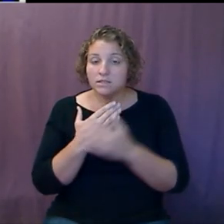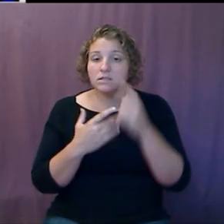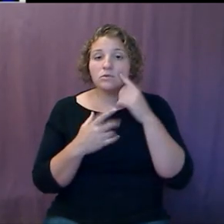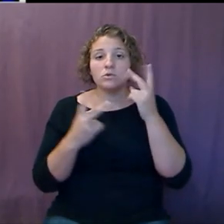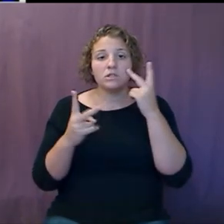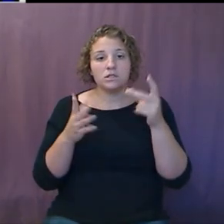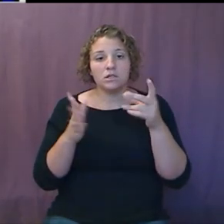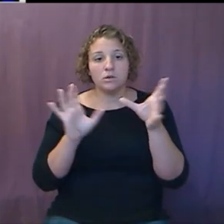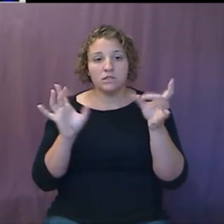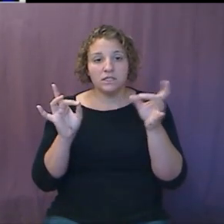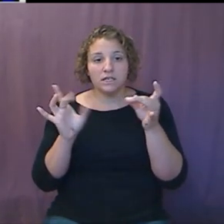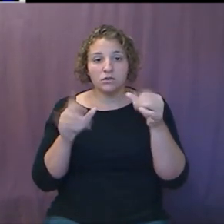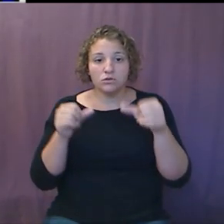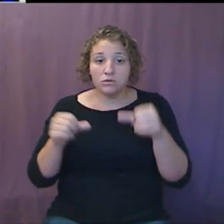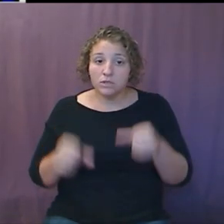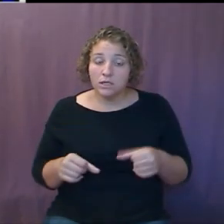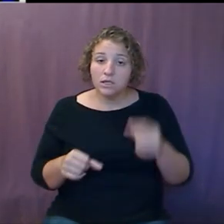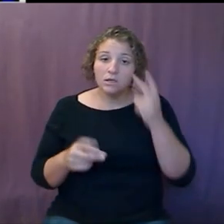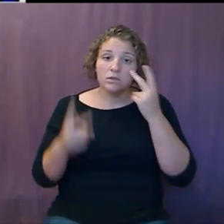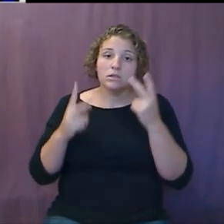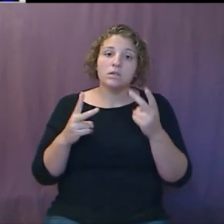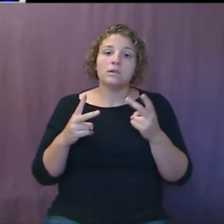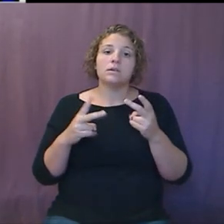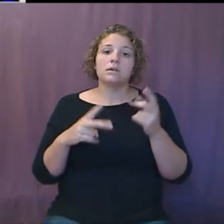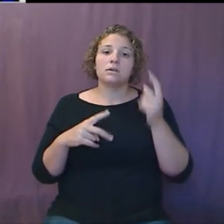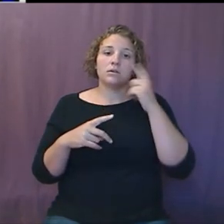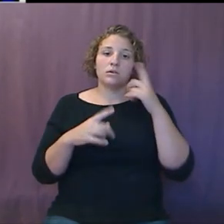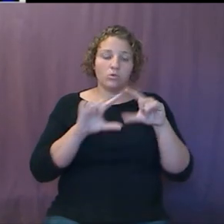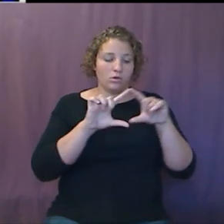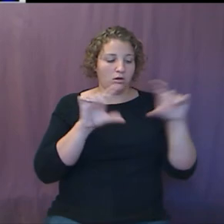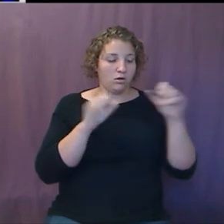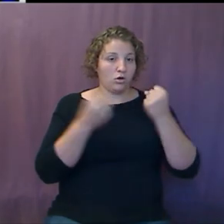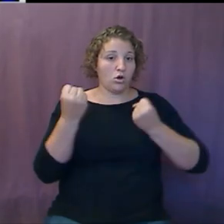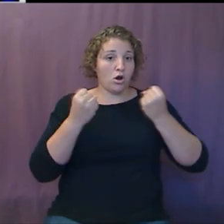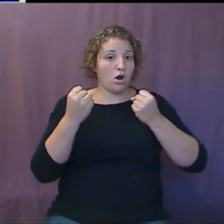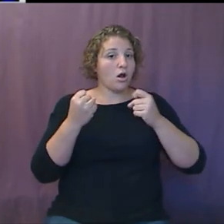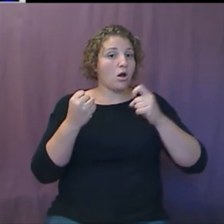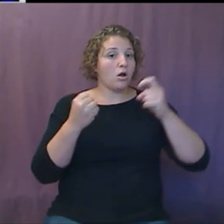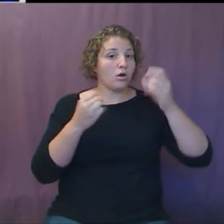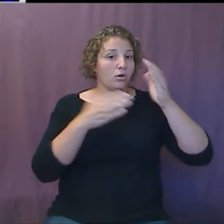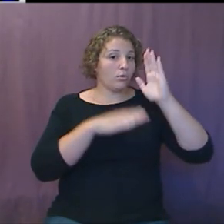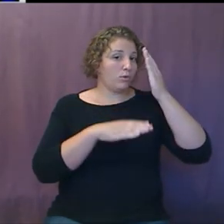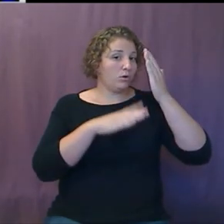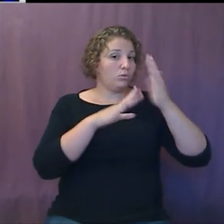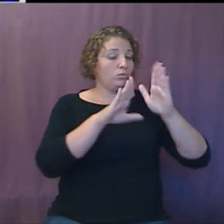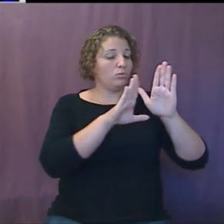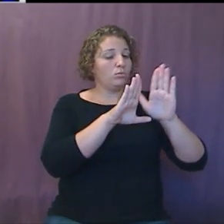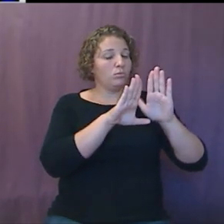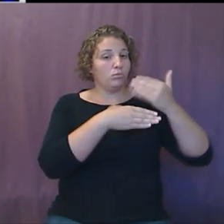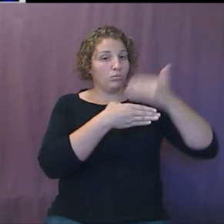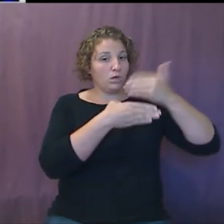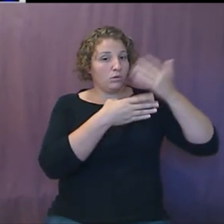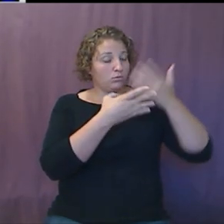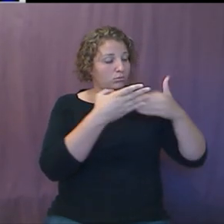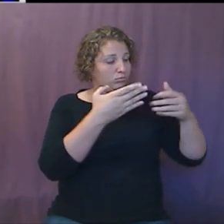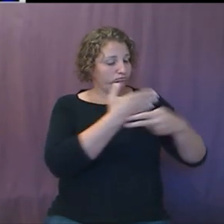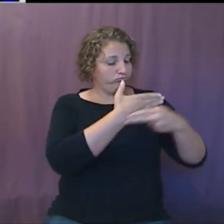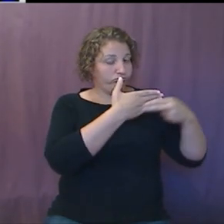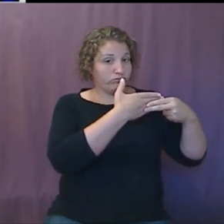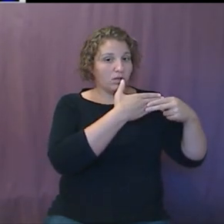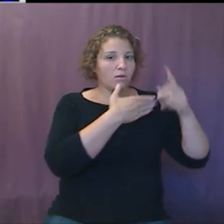find what looks like a fraternity symbol the chi psi sigma the you know the plastic elevated letters you see on the back of someone's car and you'll think oh they're in the